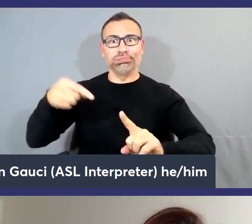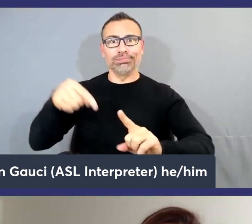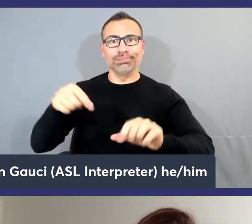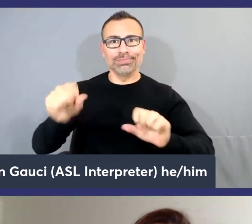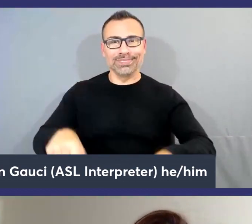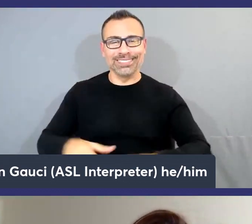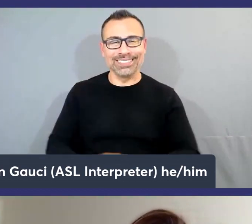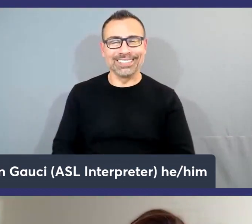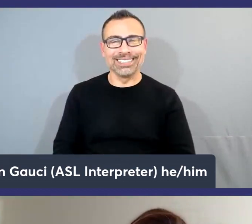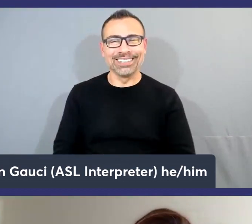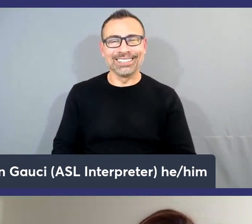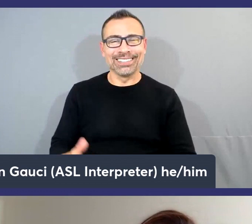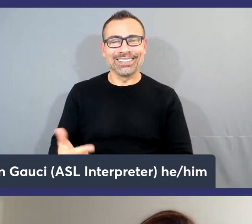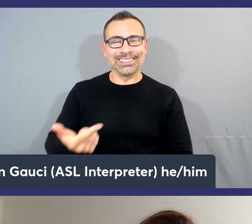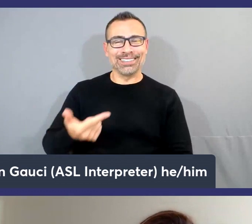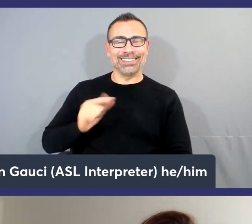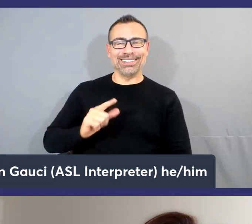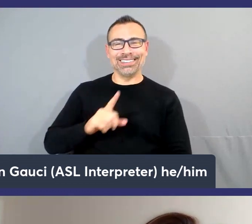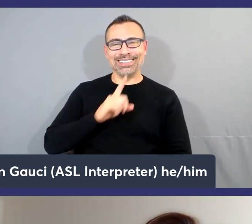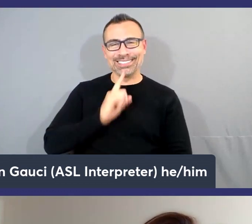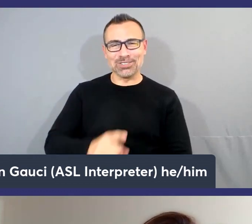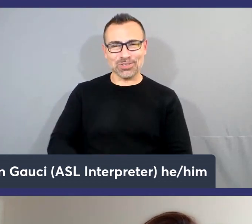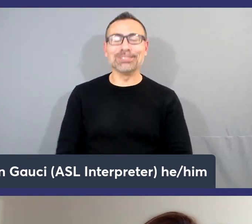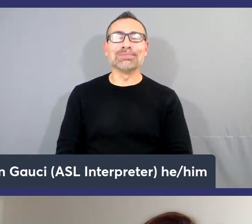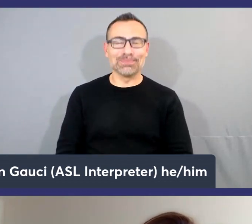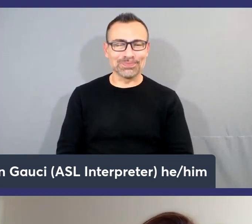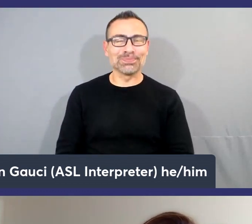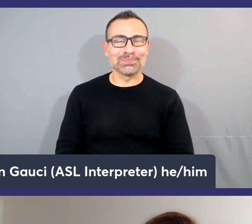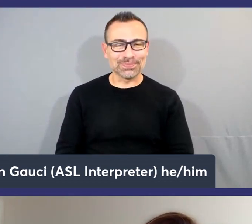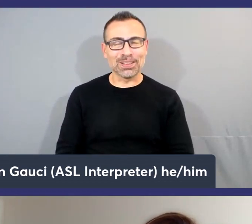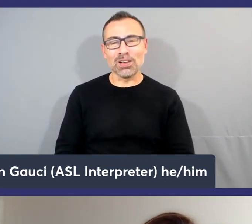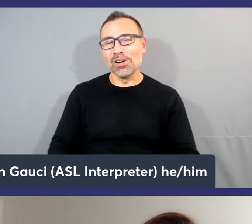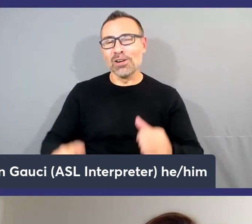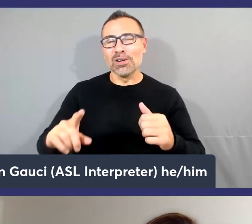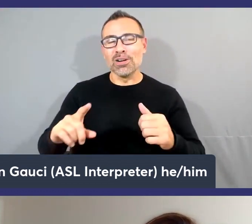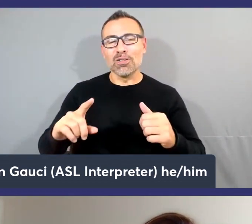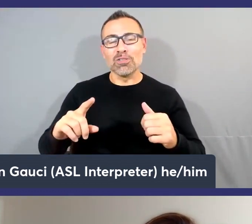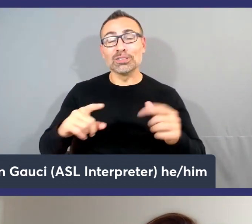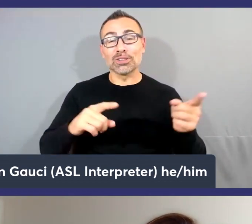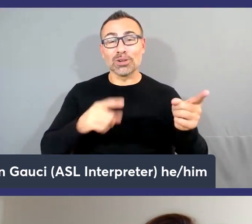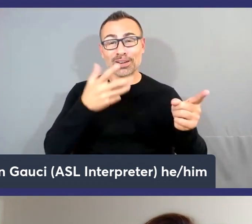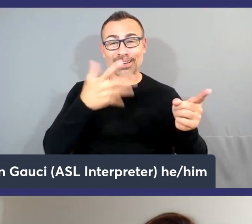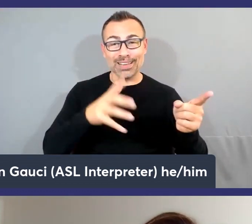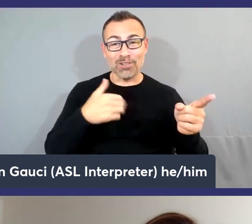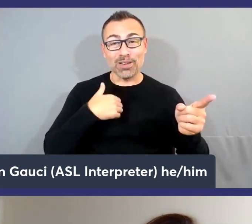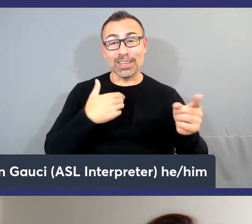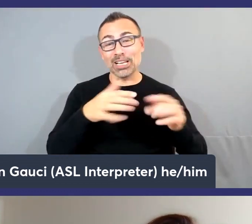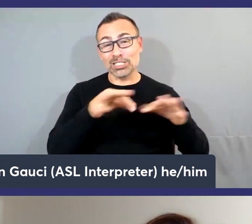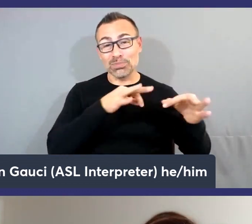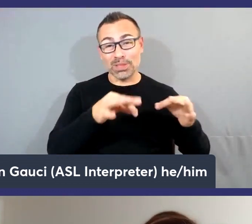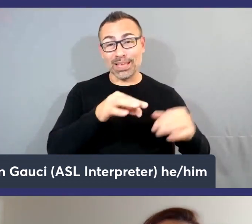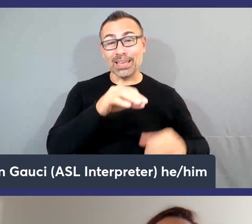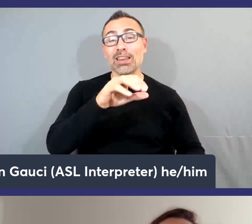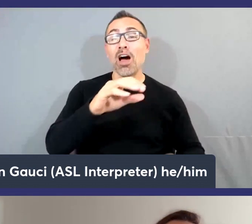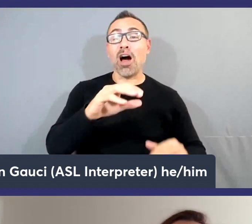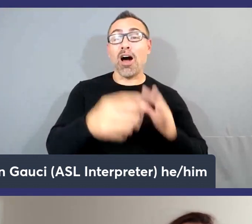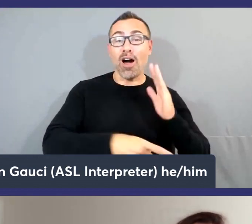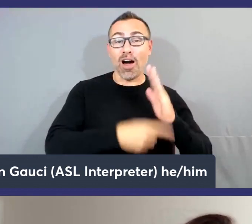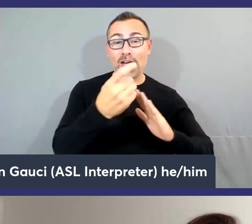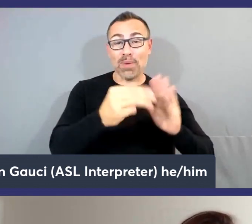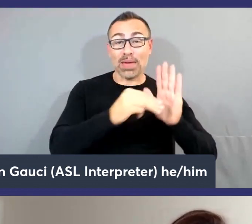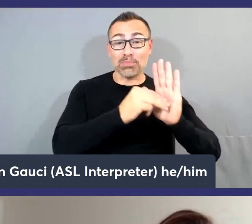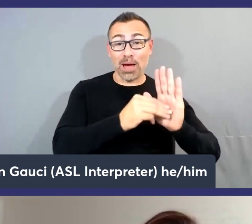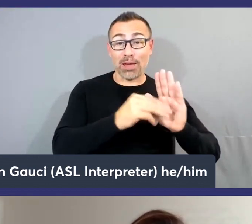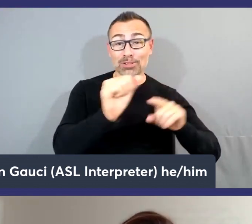So what Pradeep explained is automatic model tuning. So you need a model. So that's where TensorFlow